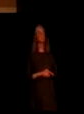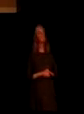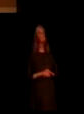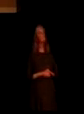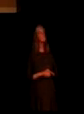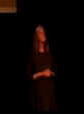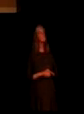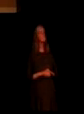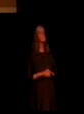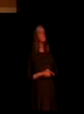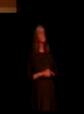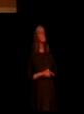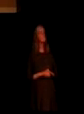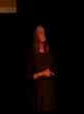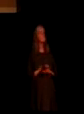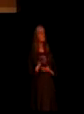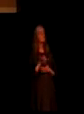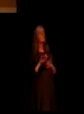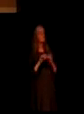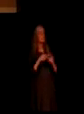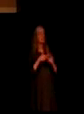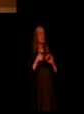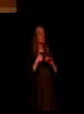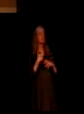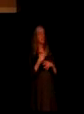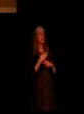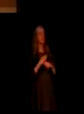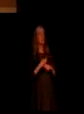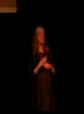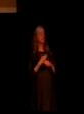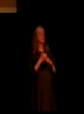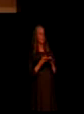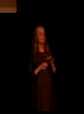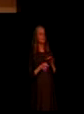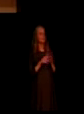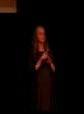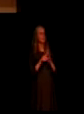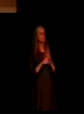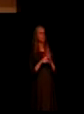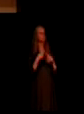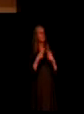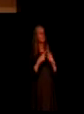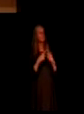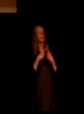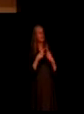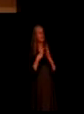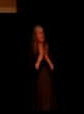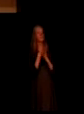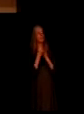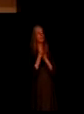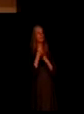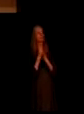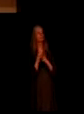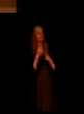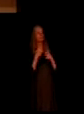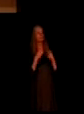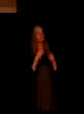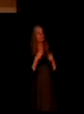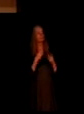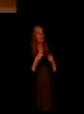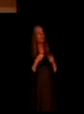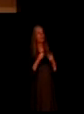way that I was able to take some simple principles of how plants operate to a global